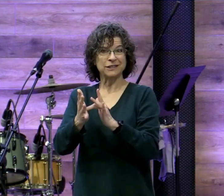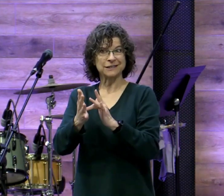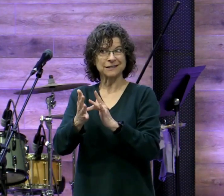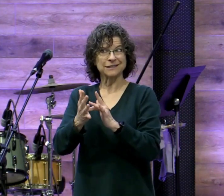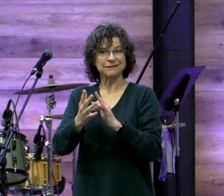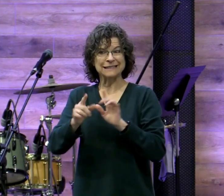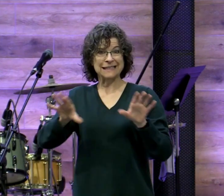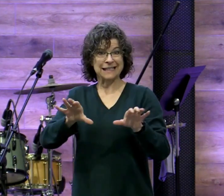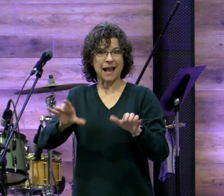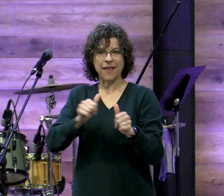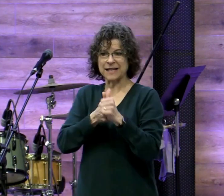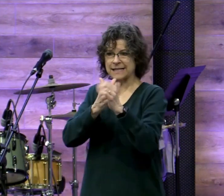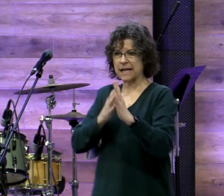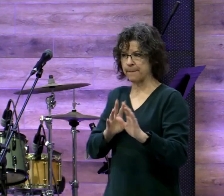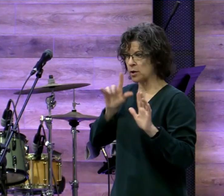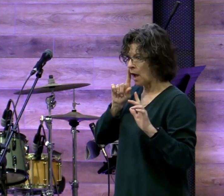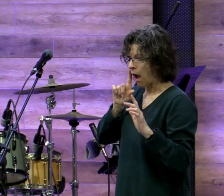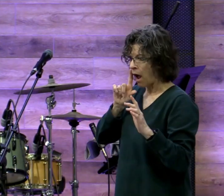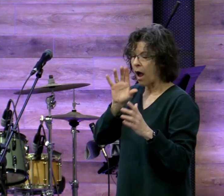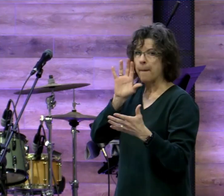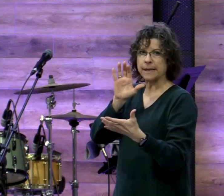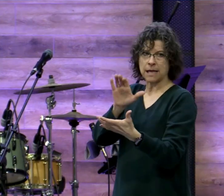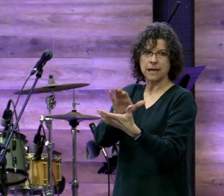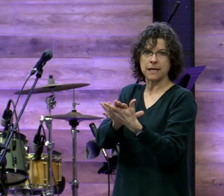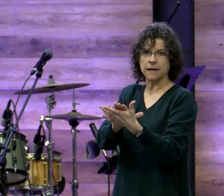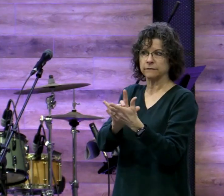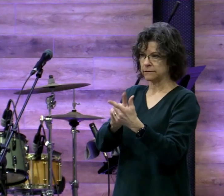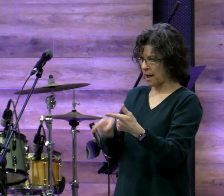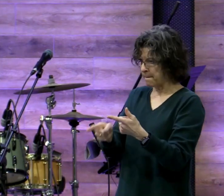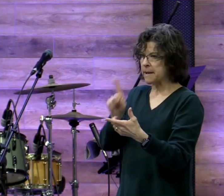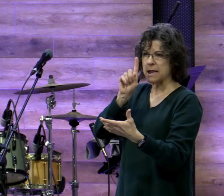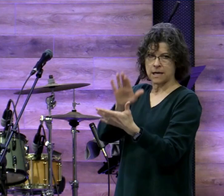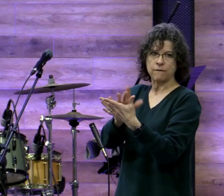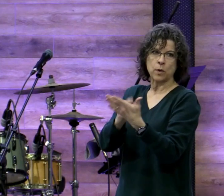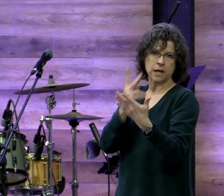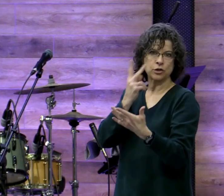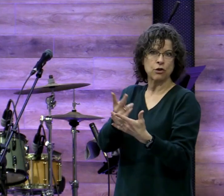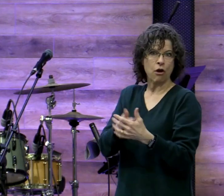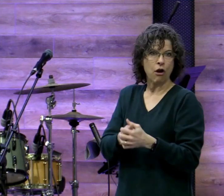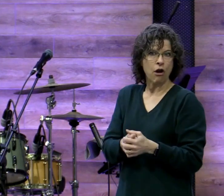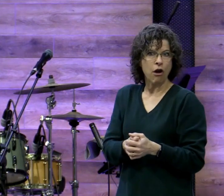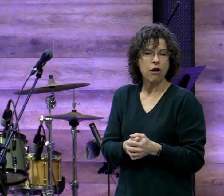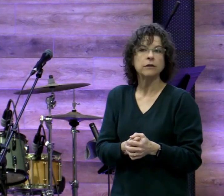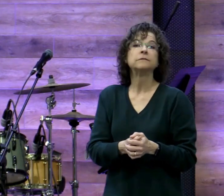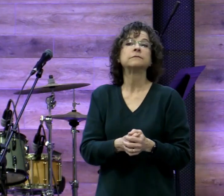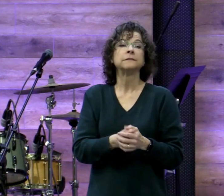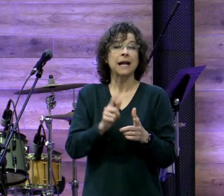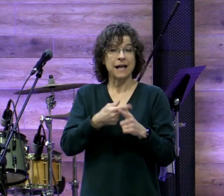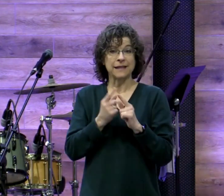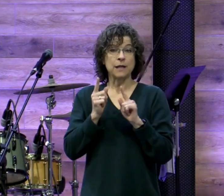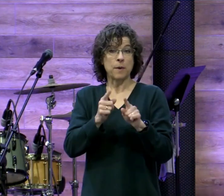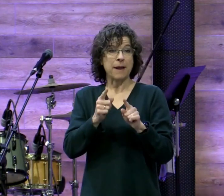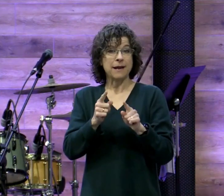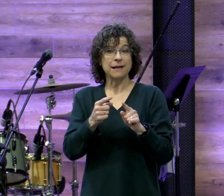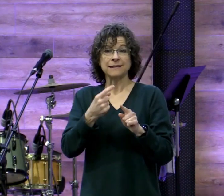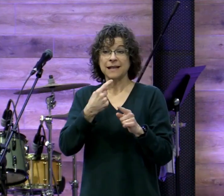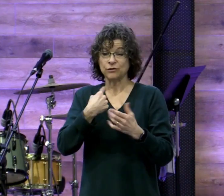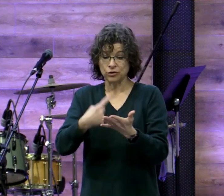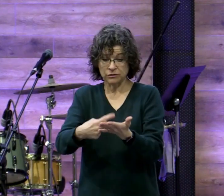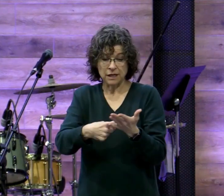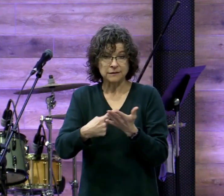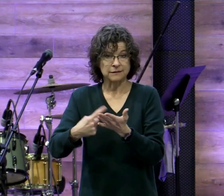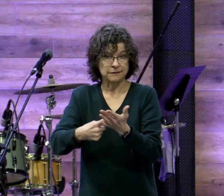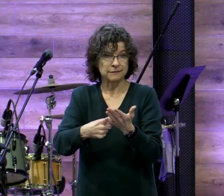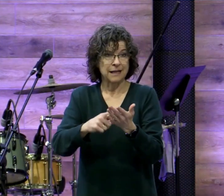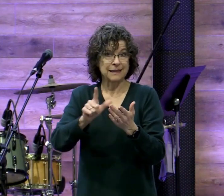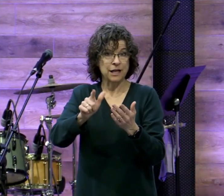him. After this, he went down to Capernaum with his mother and his brothers and his disciples, and they stayed there for a few days.